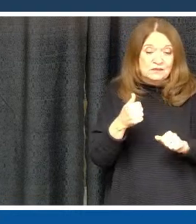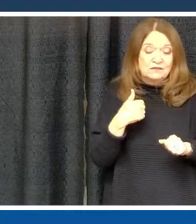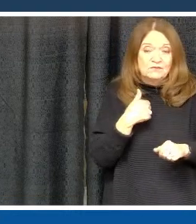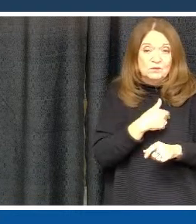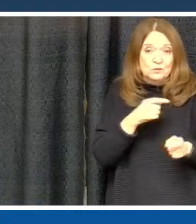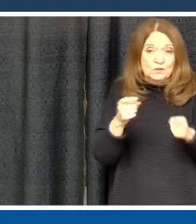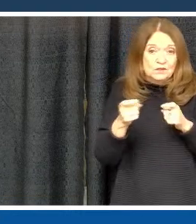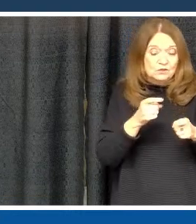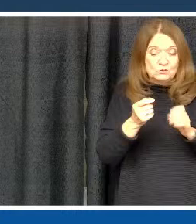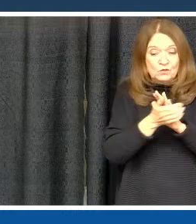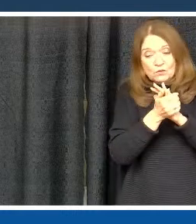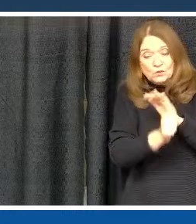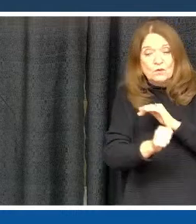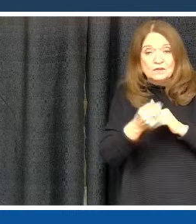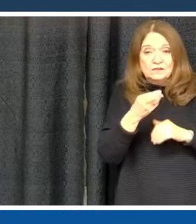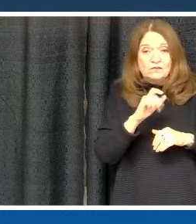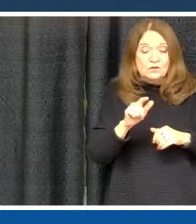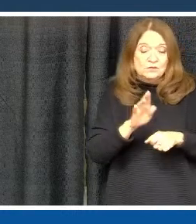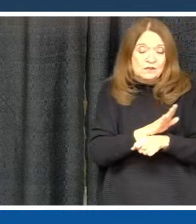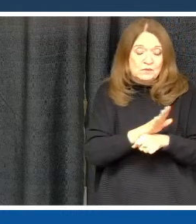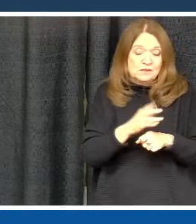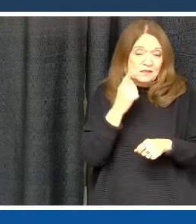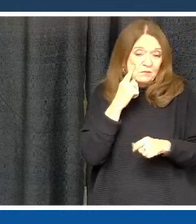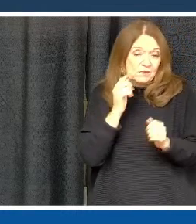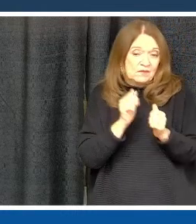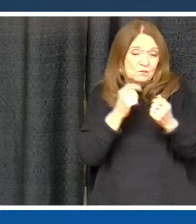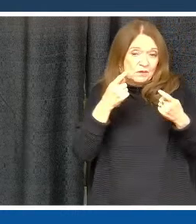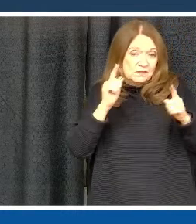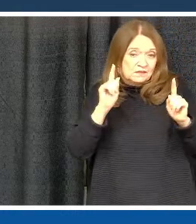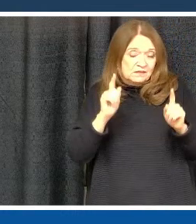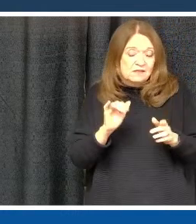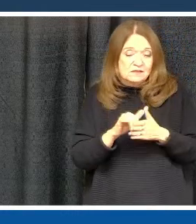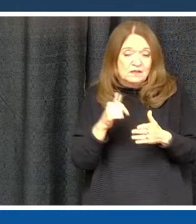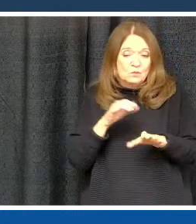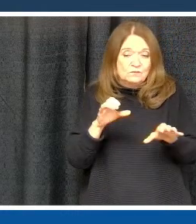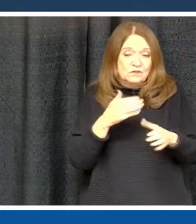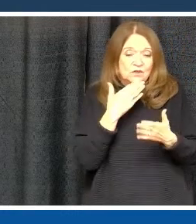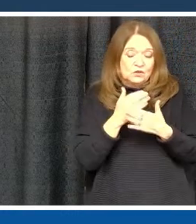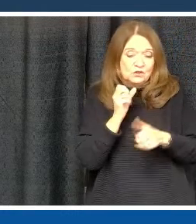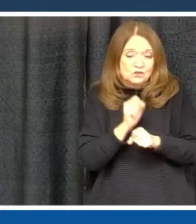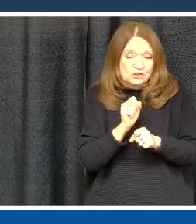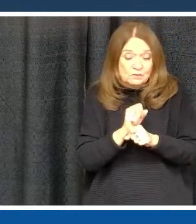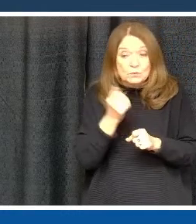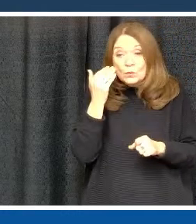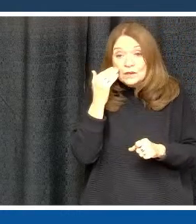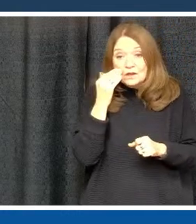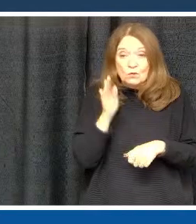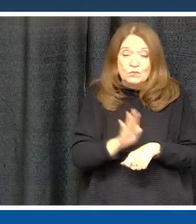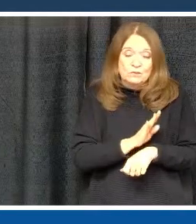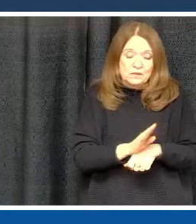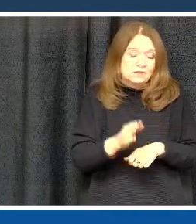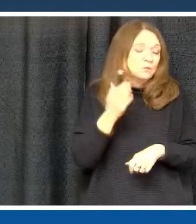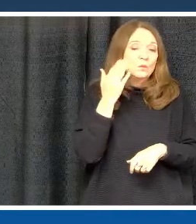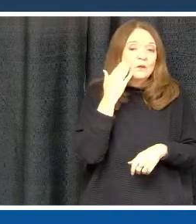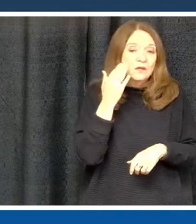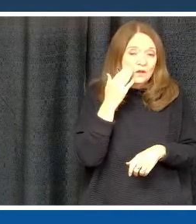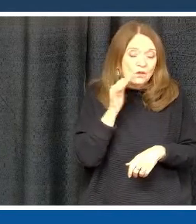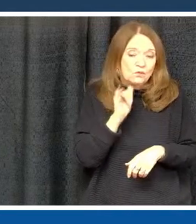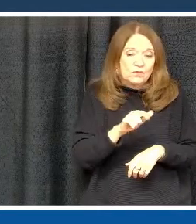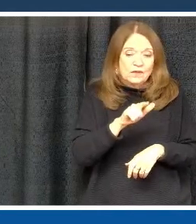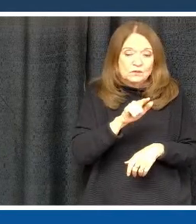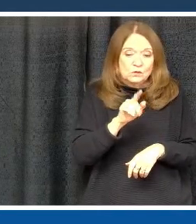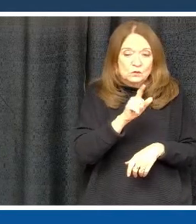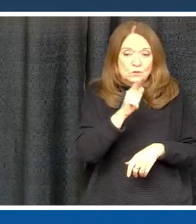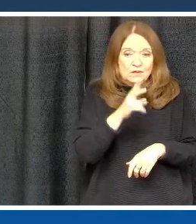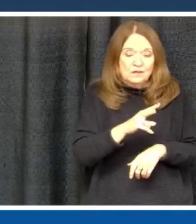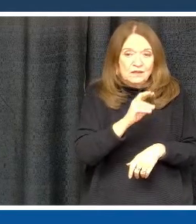of the hotel rooms. And I would think with the success that Clarksville has, we've done a good job with that. We know the business. We know that 21.5%,